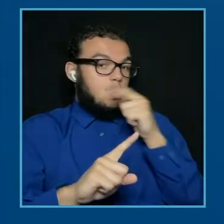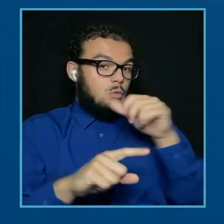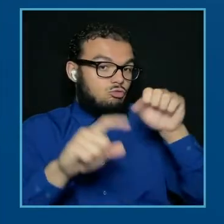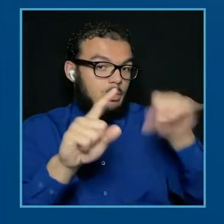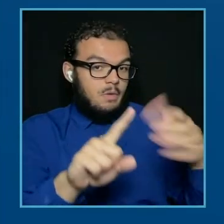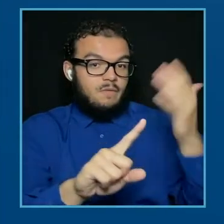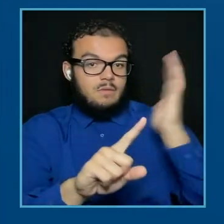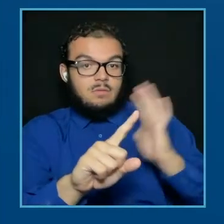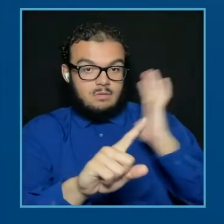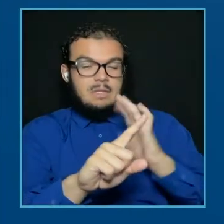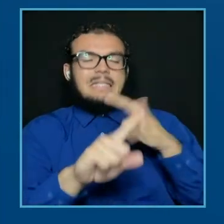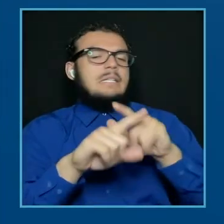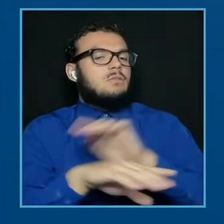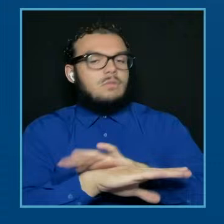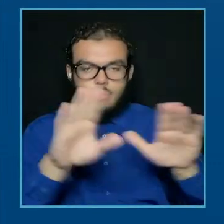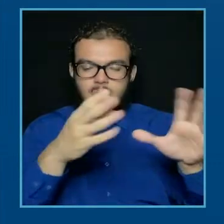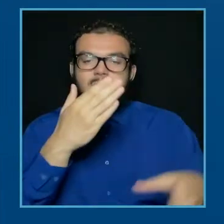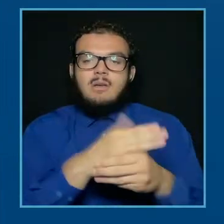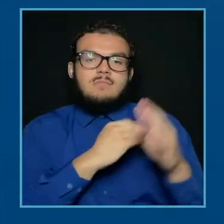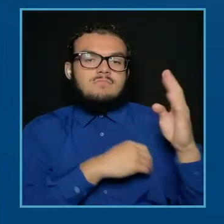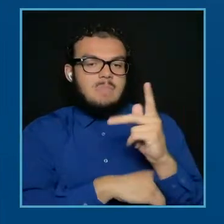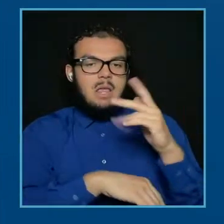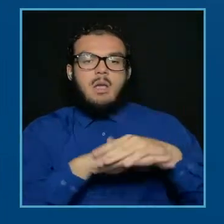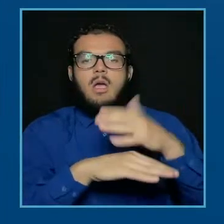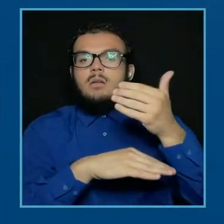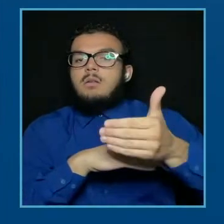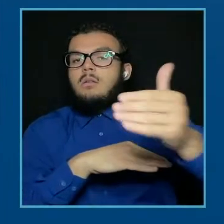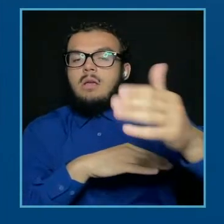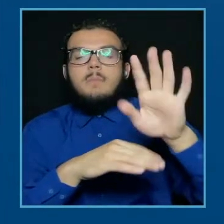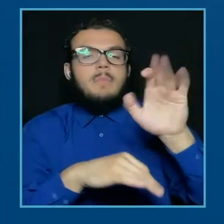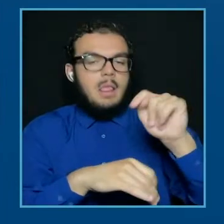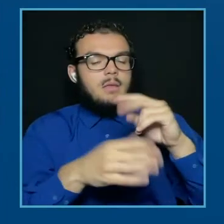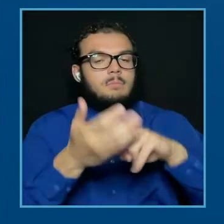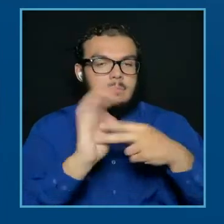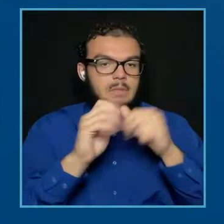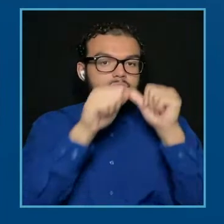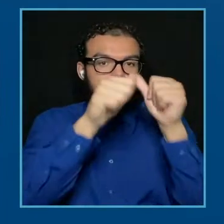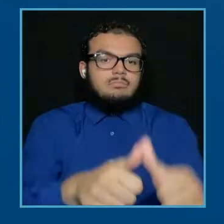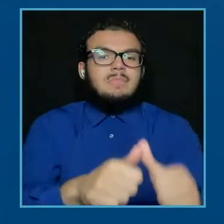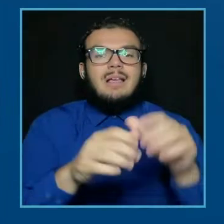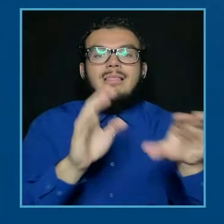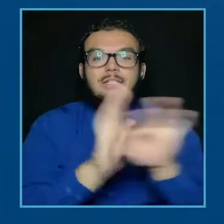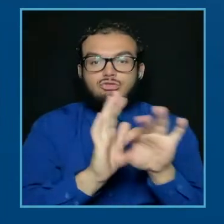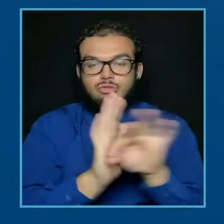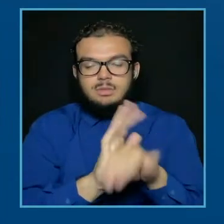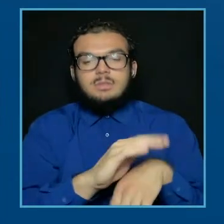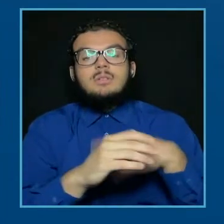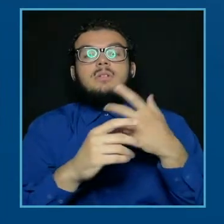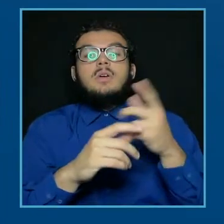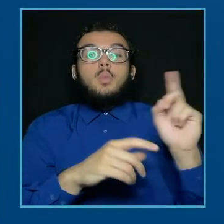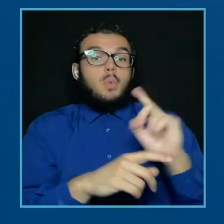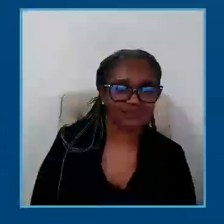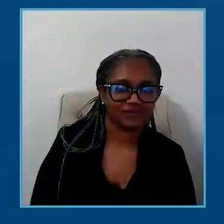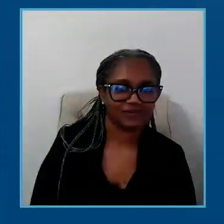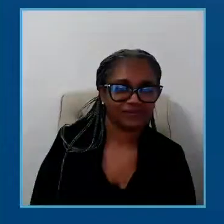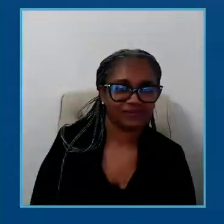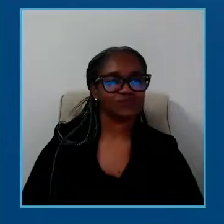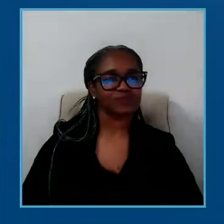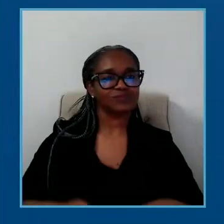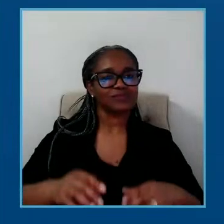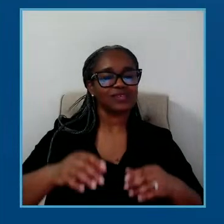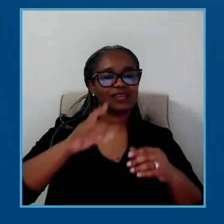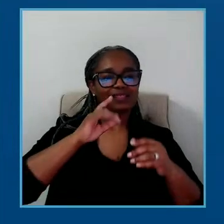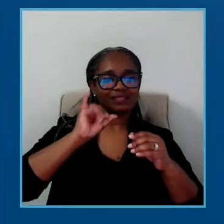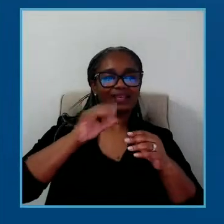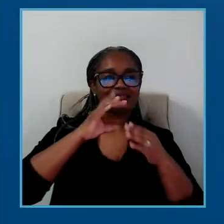previously cannot be added back on subsequent ballots in order to conduct a continuous election. Whereas this led to the elimination of all